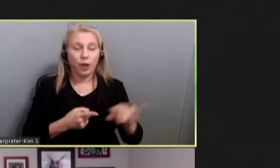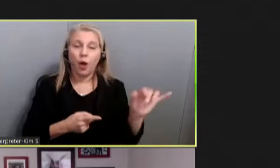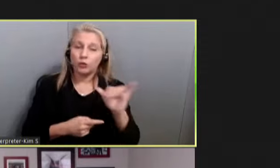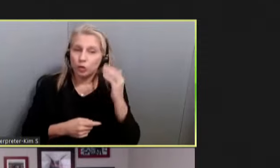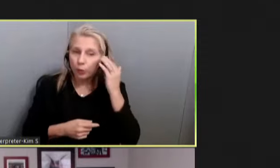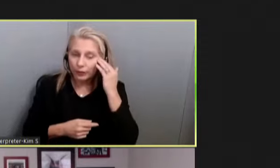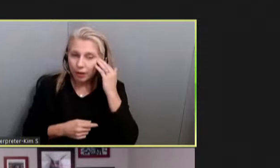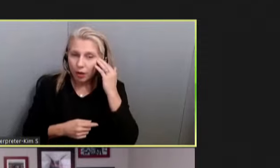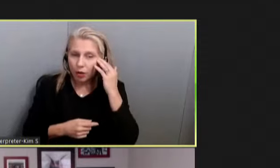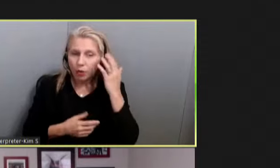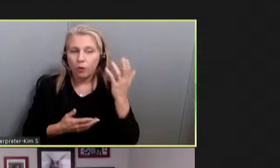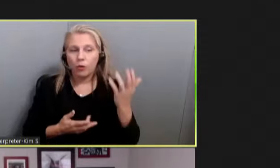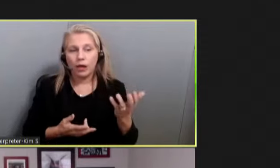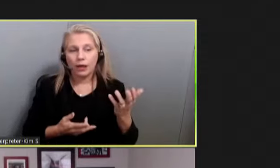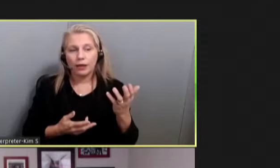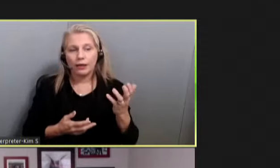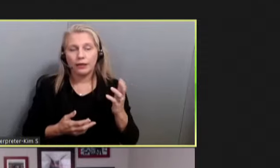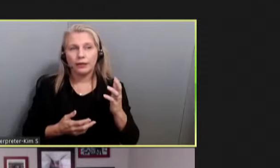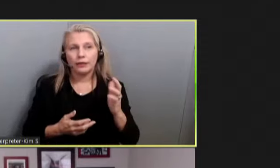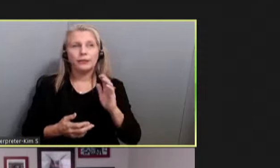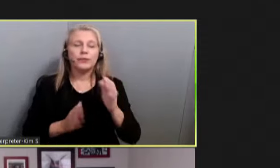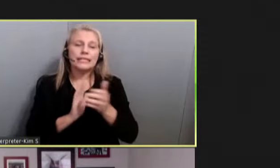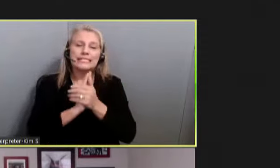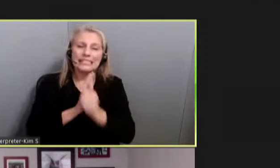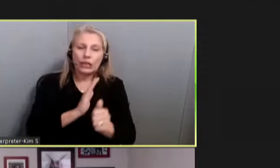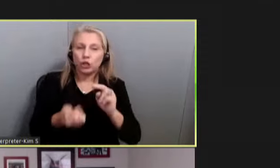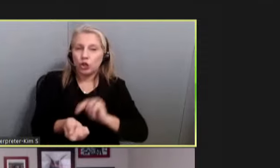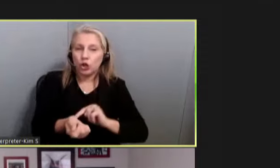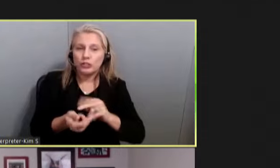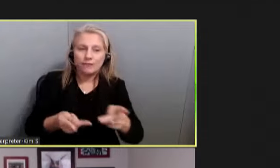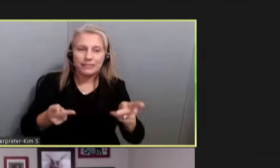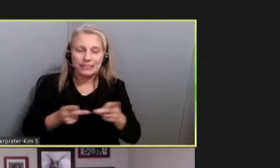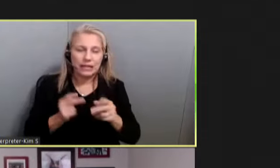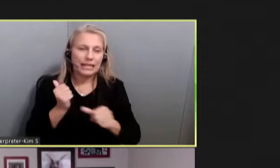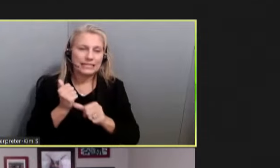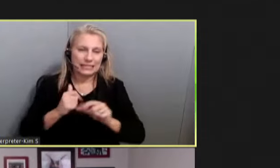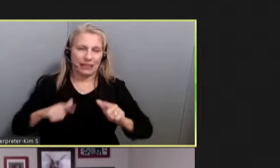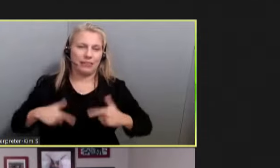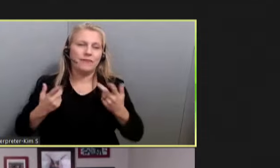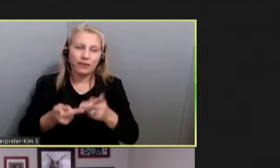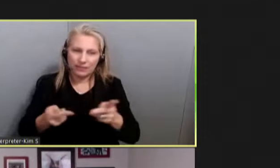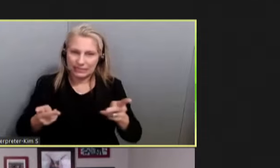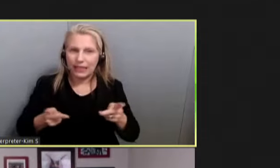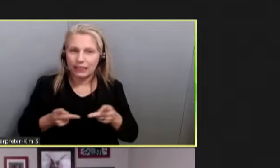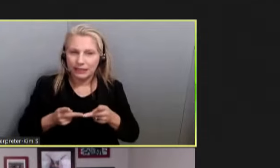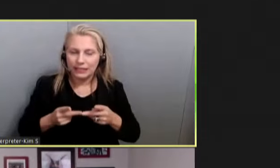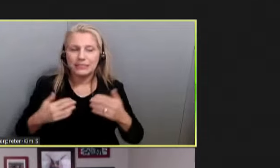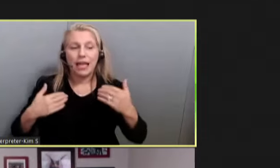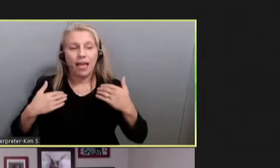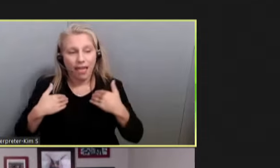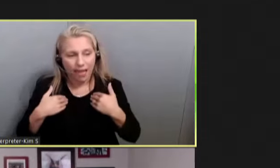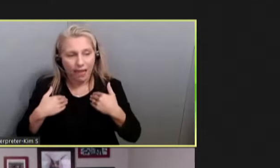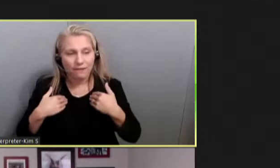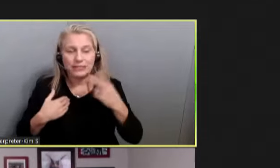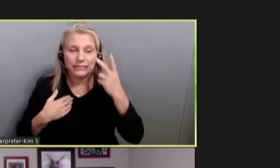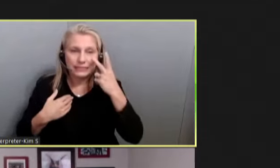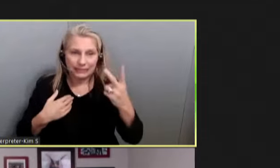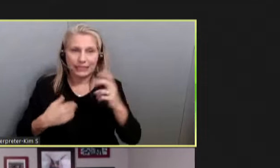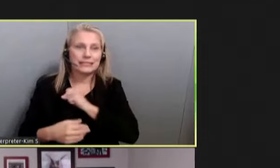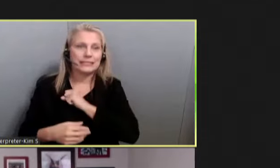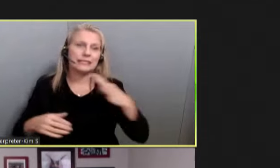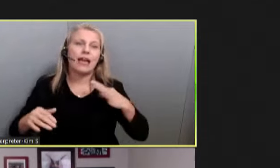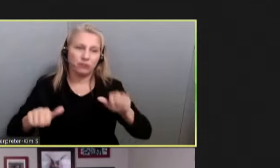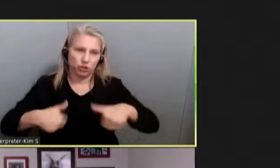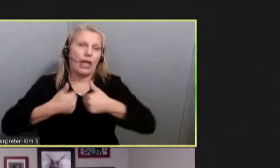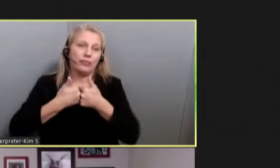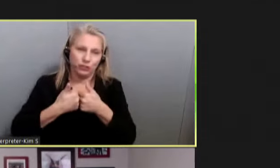that our skilled nursing facilities, our assisted living facilities have also seen great staffing